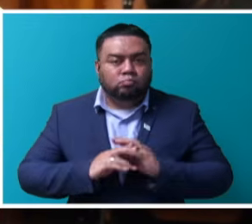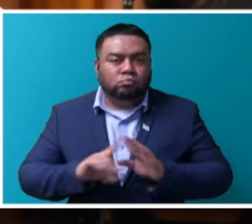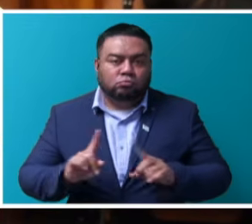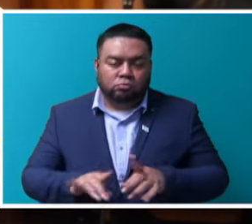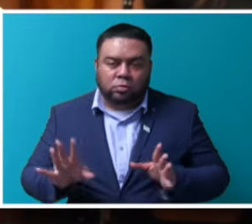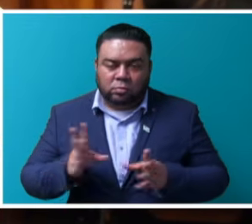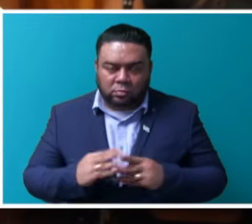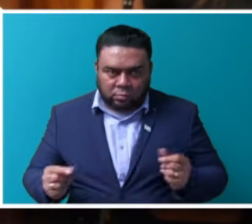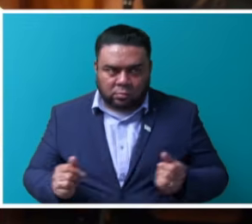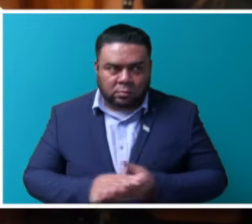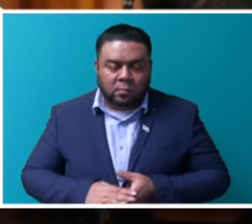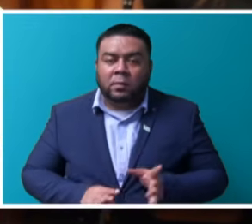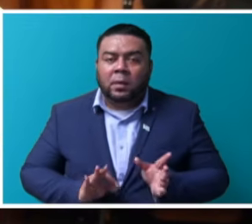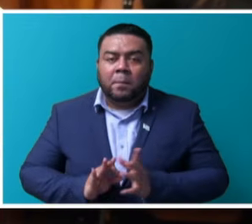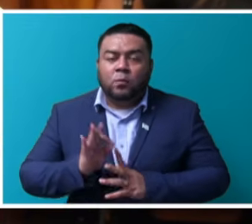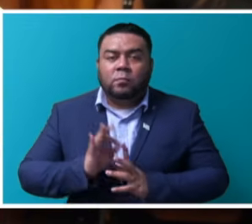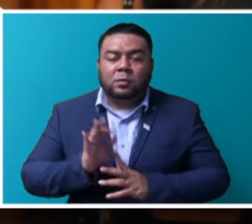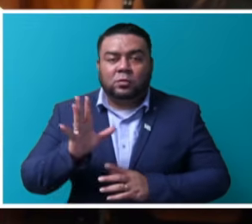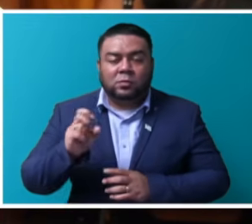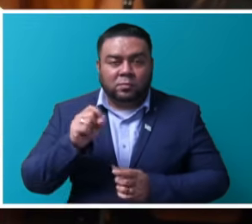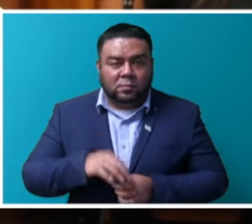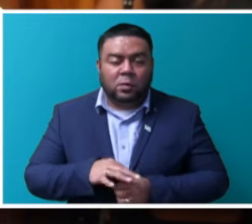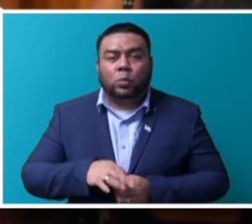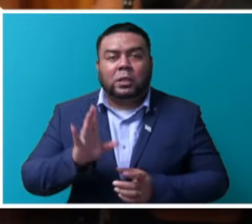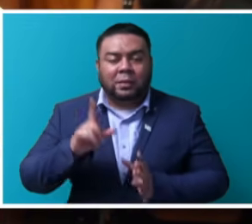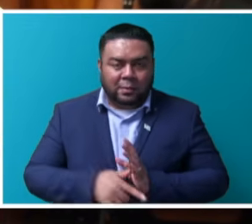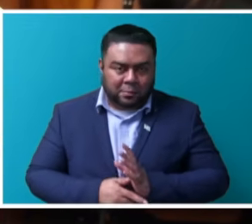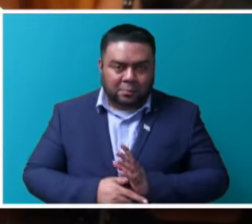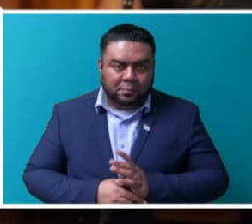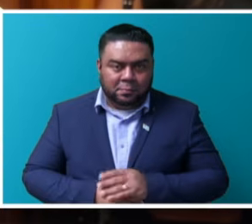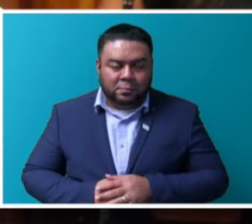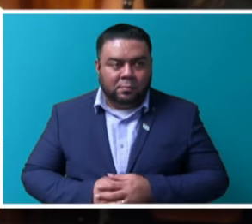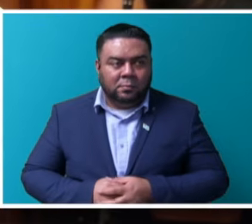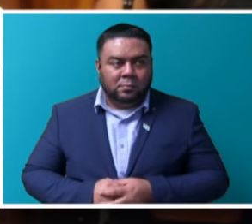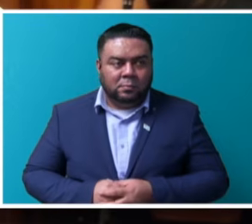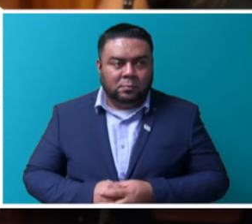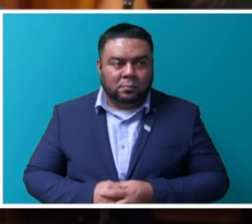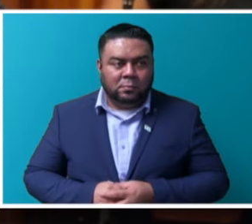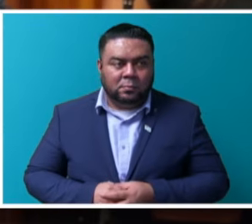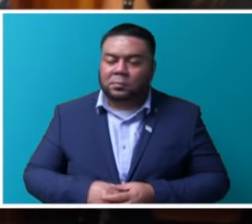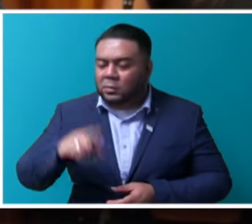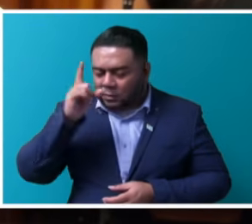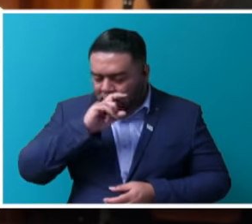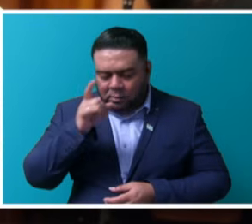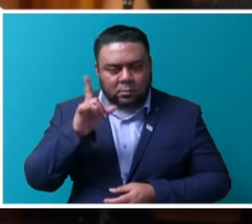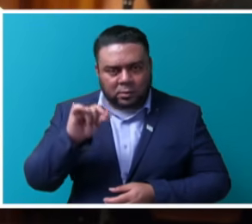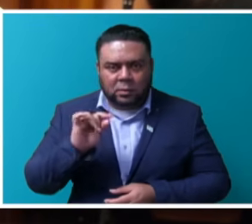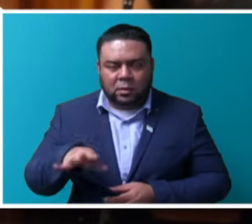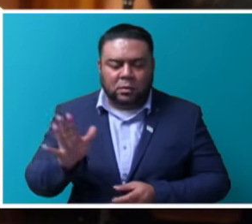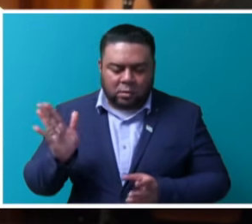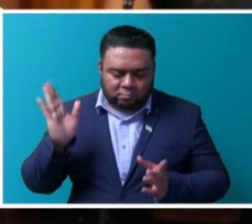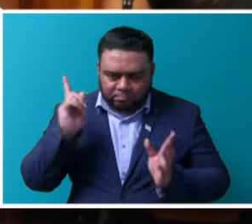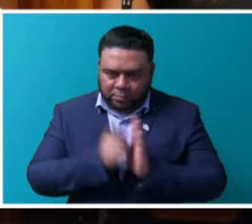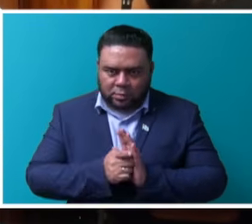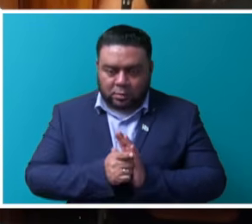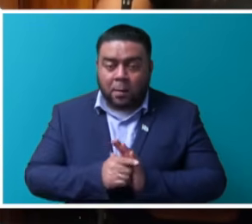decay. Improvements to these facilities will take time, and this cannot be done overnight.